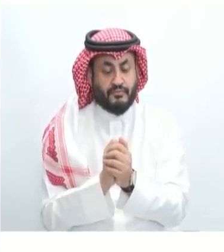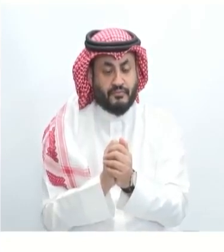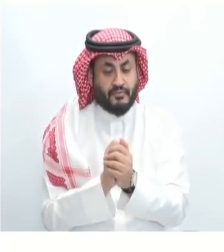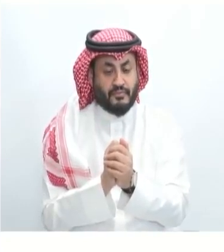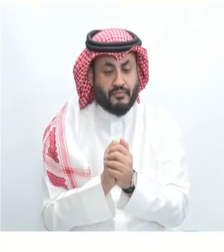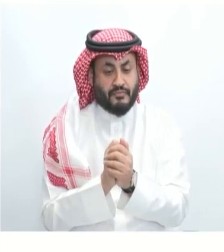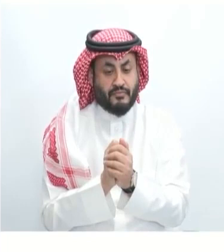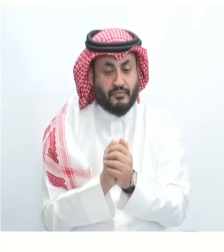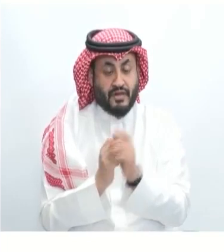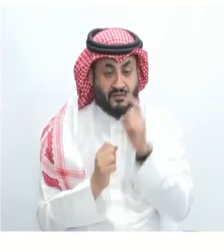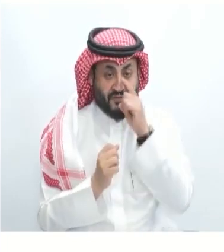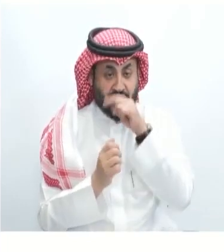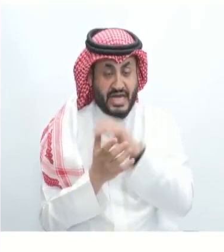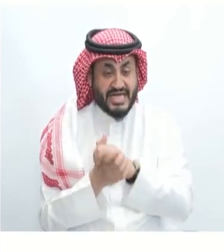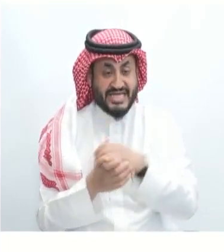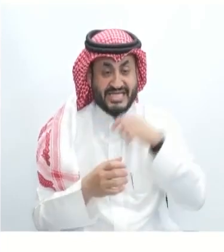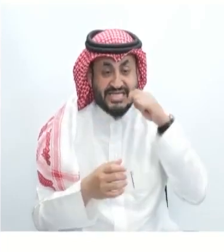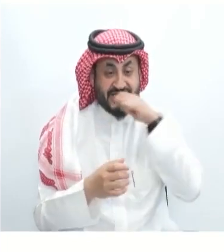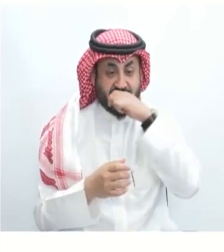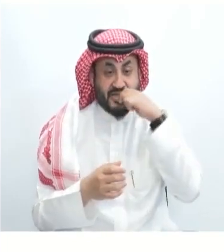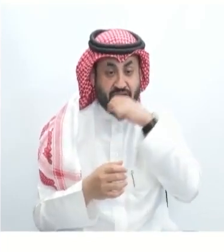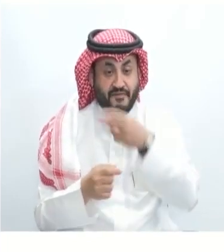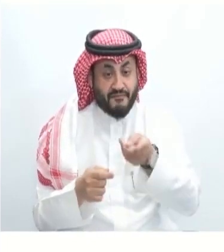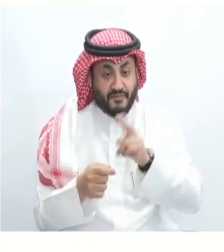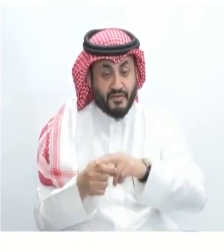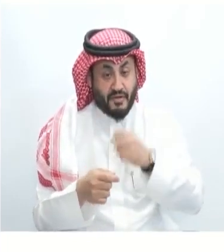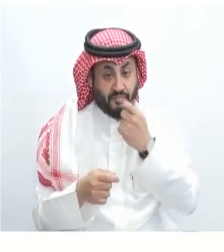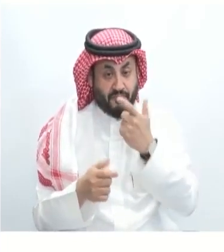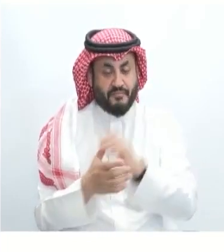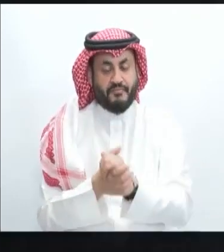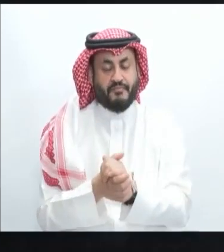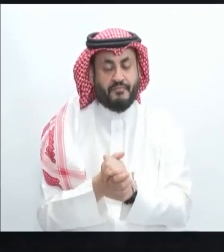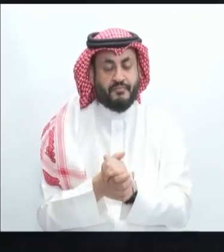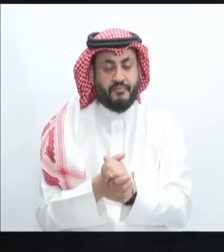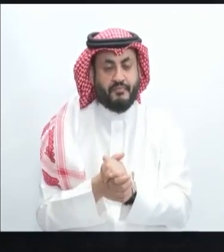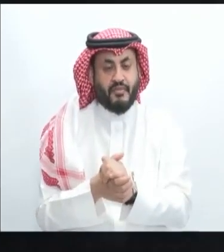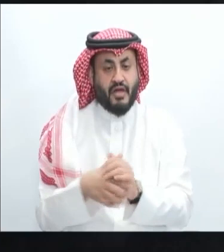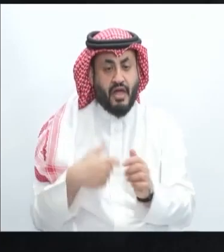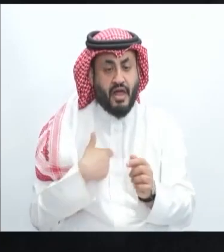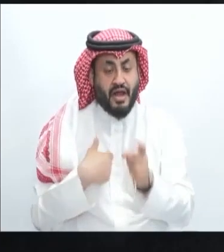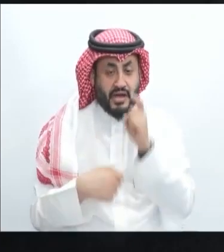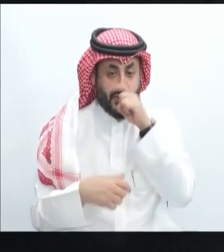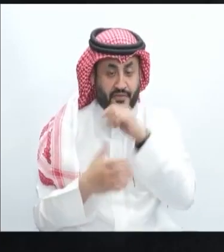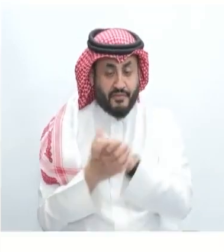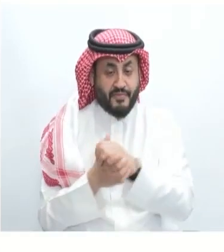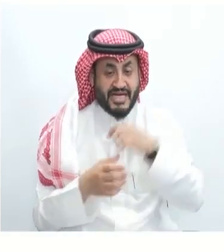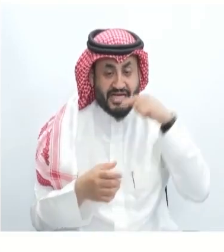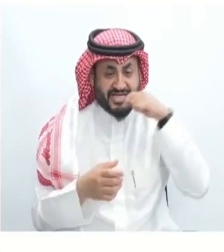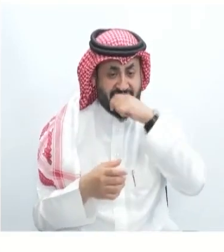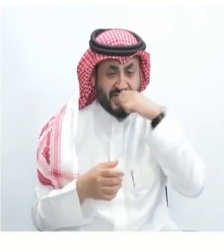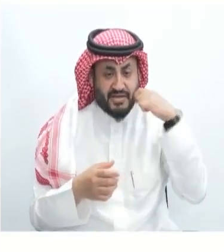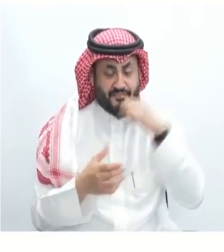is I should brush my teeth well. I should